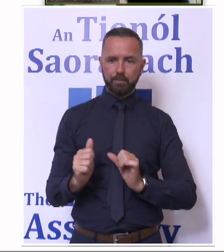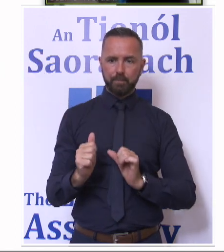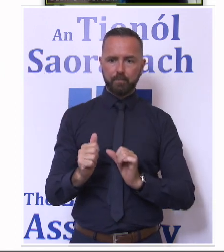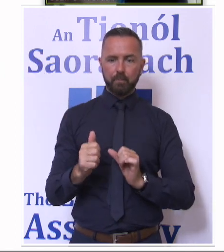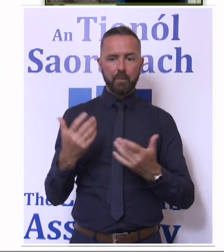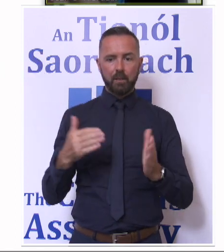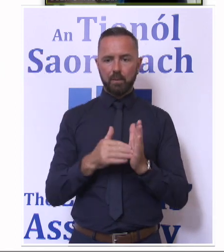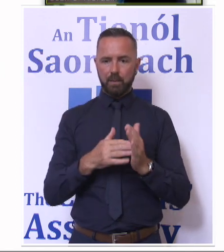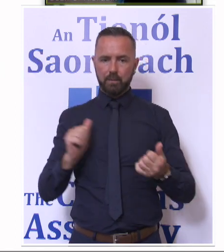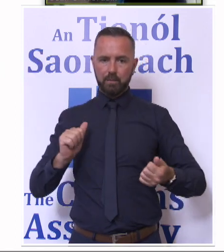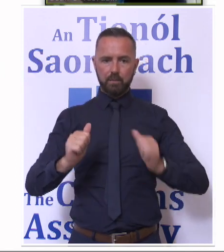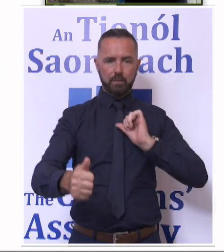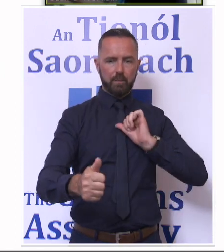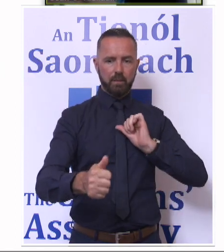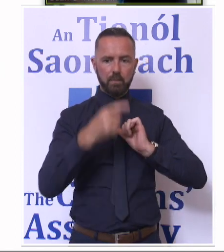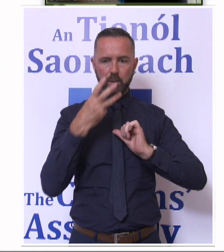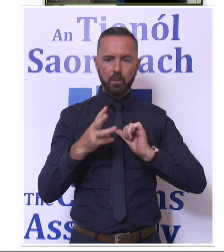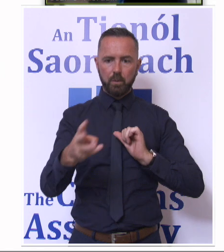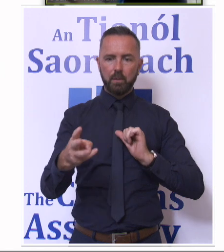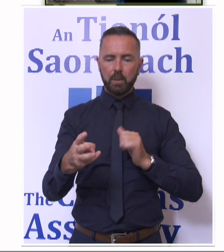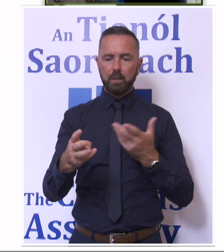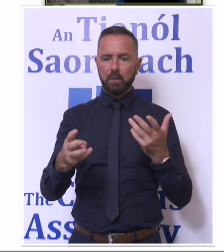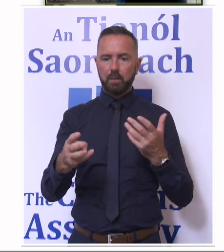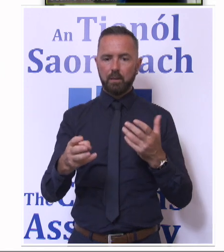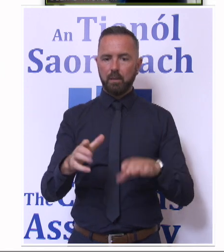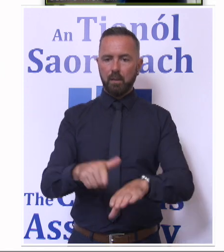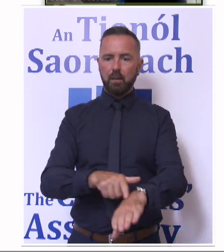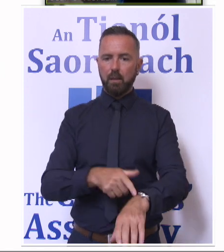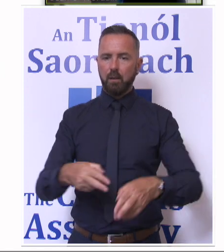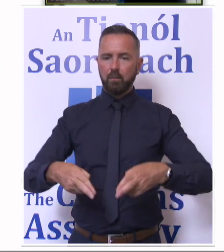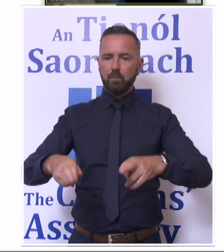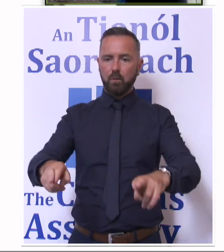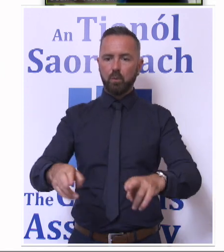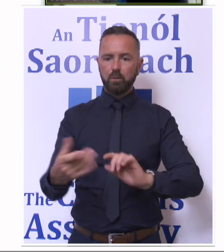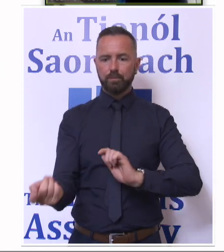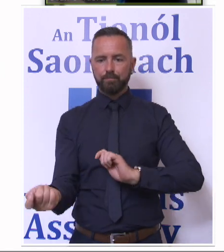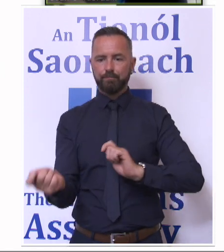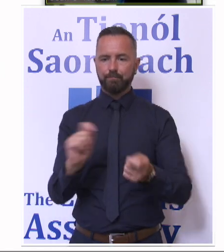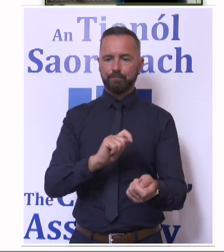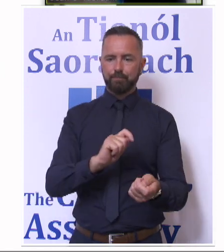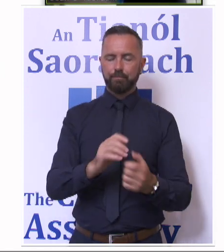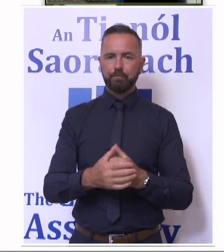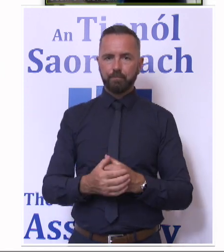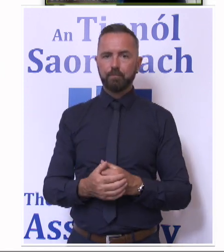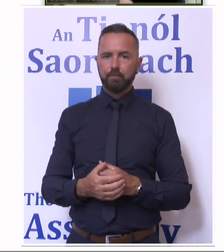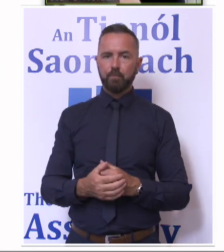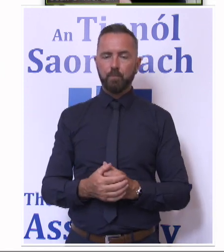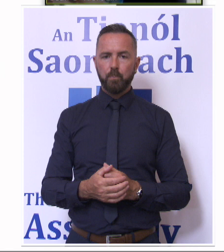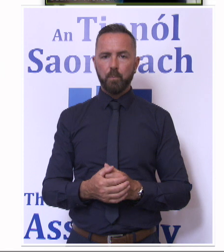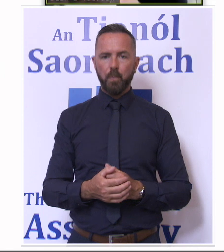to change, but it is going to be probably a long roll to roll back some of the changes that have been made historically. But